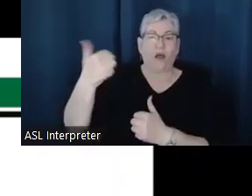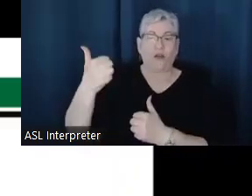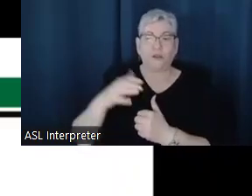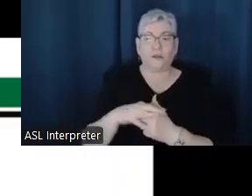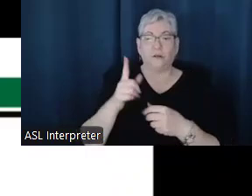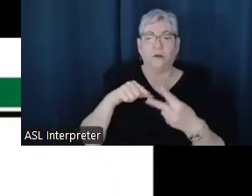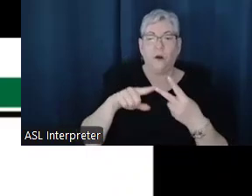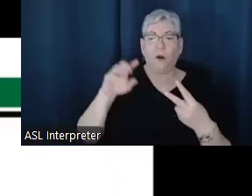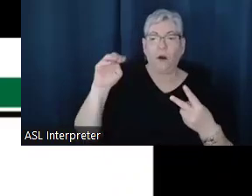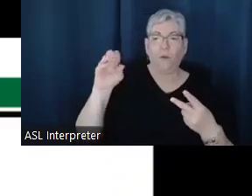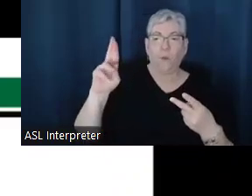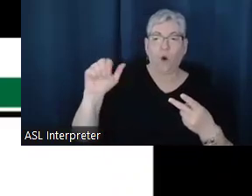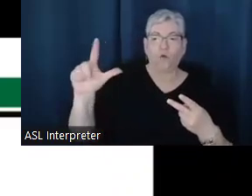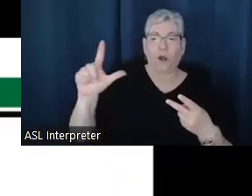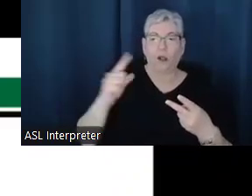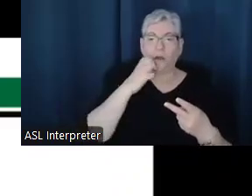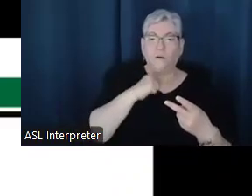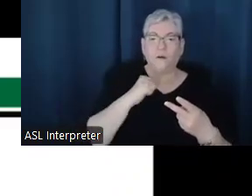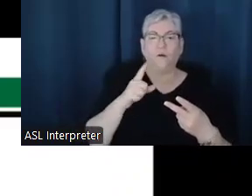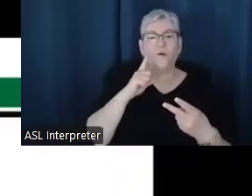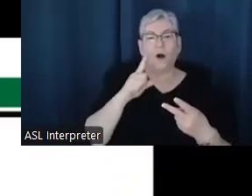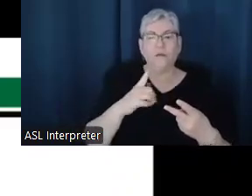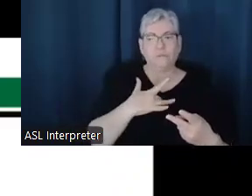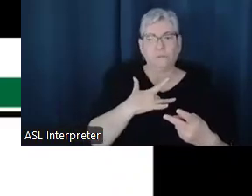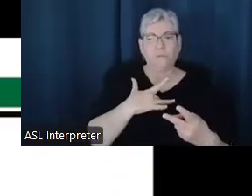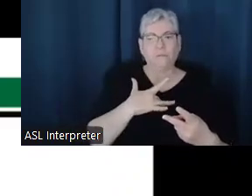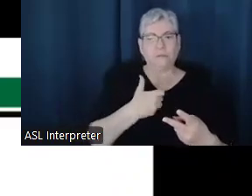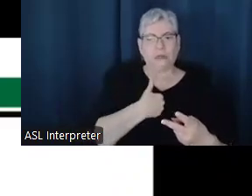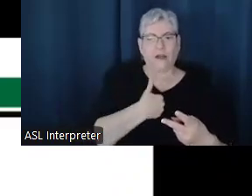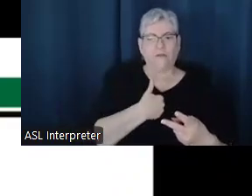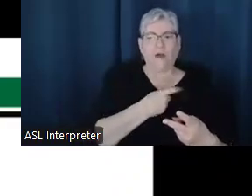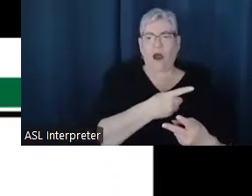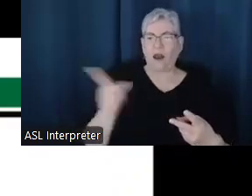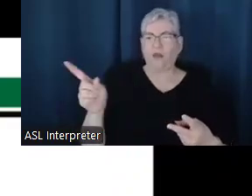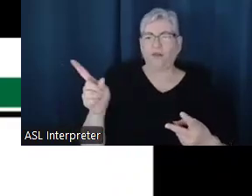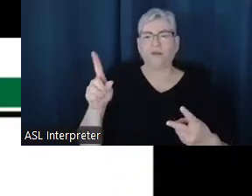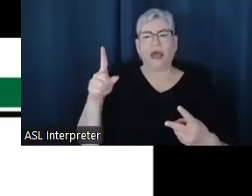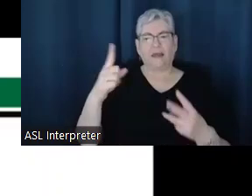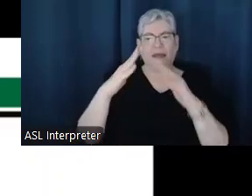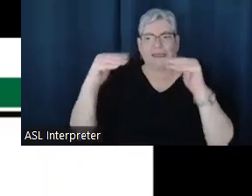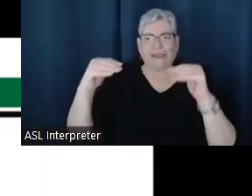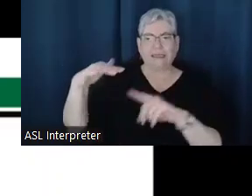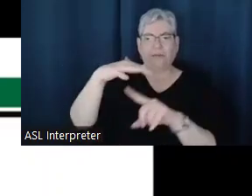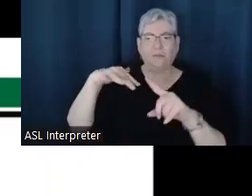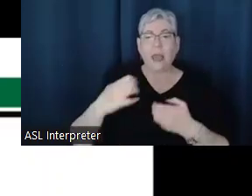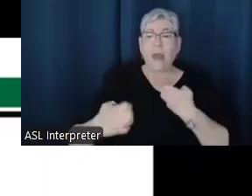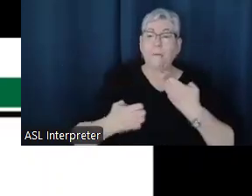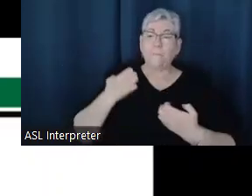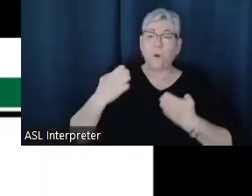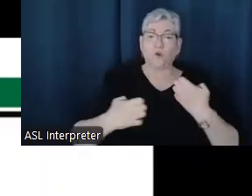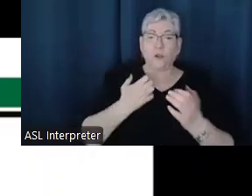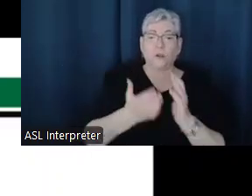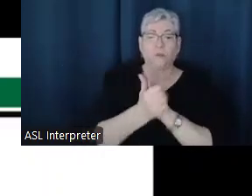moral competency, so sense of self, others, and systems around them. Emotional competency, so looking for